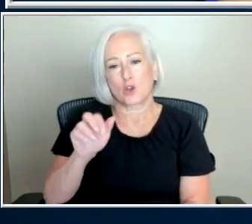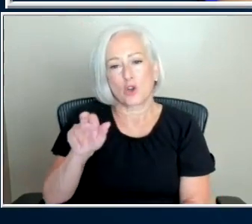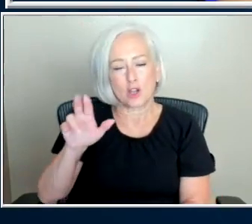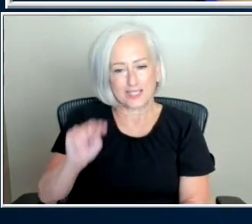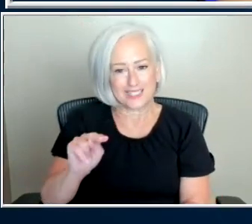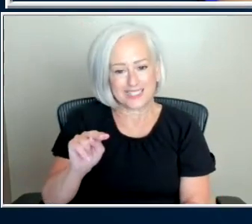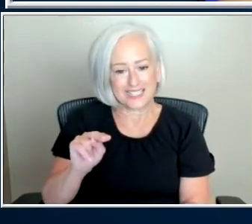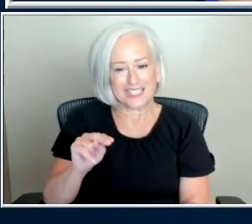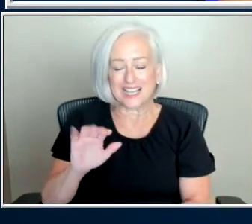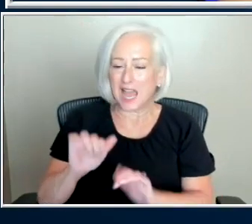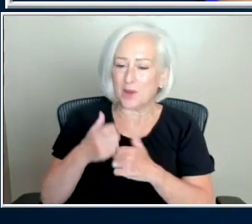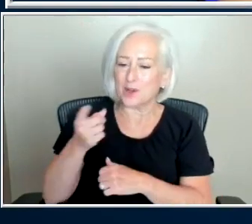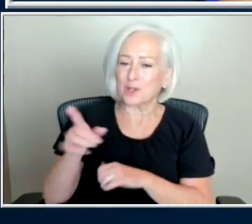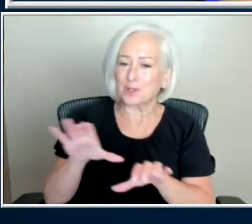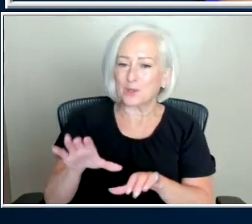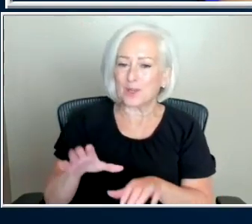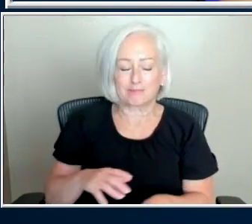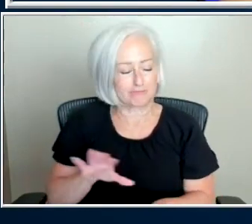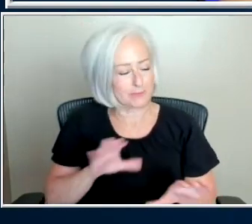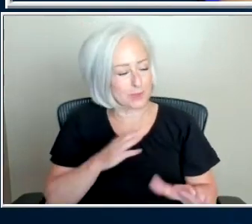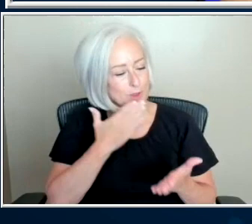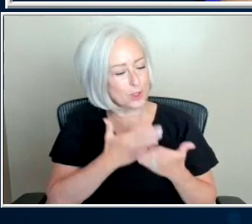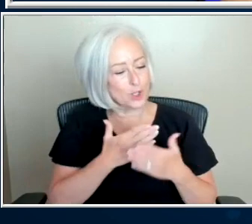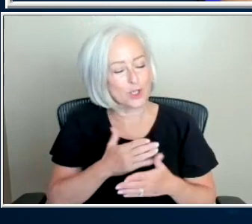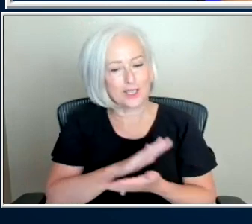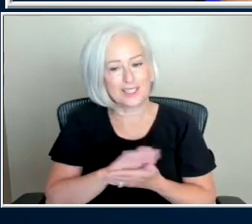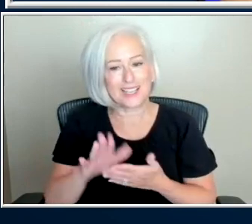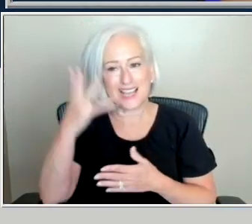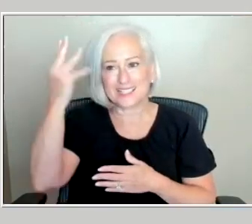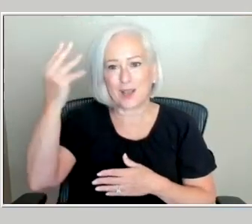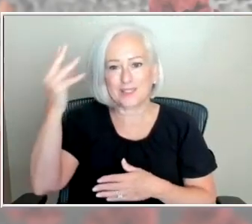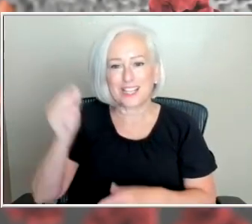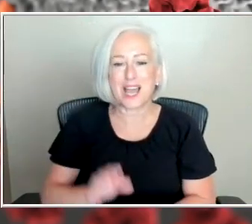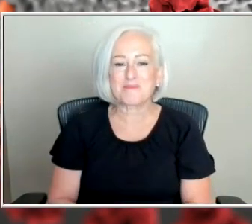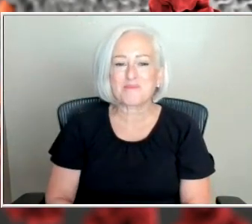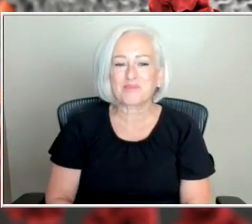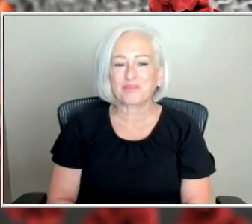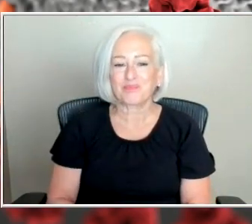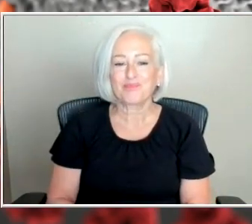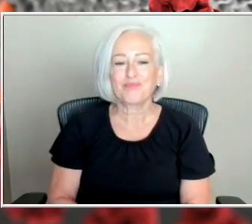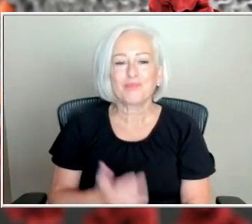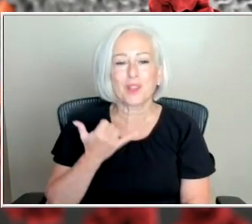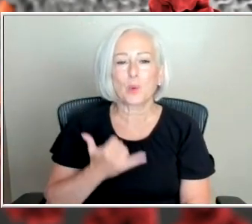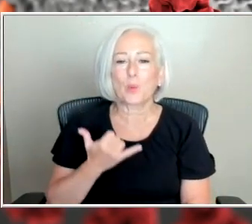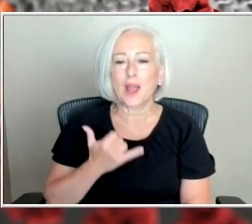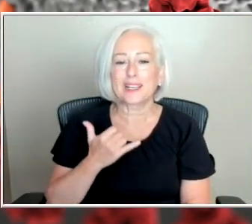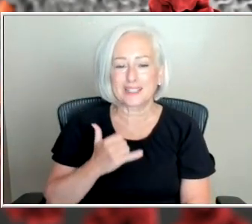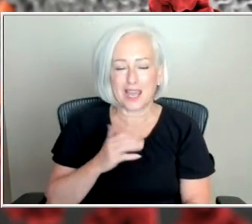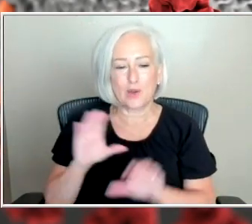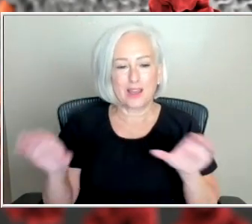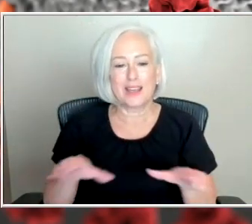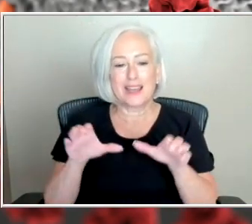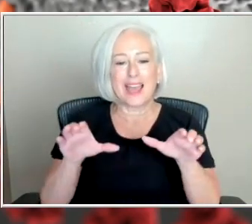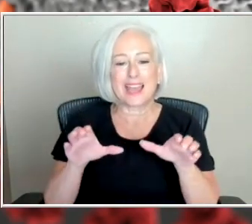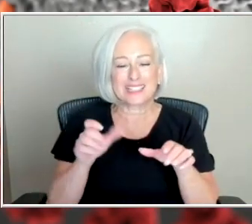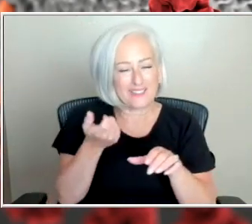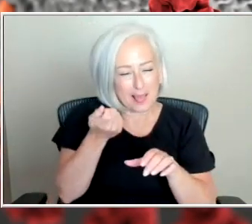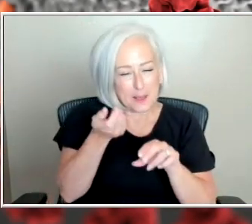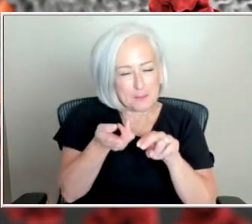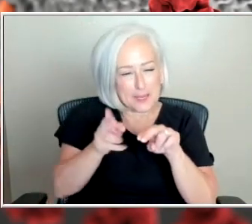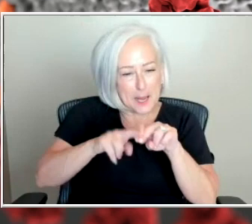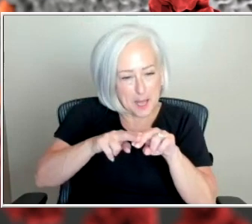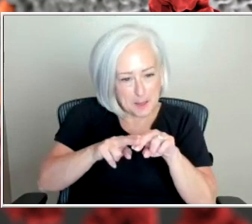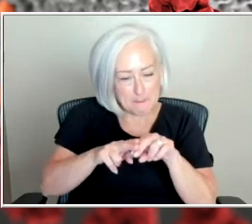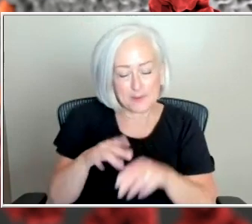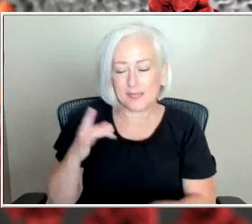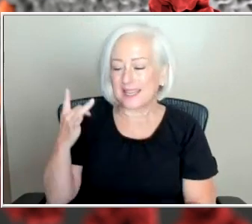How are you? Hi, doing good. Good. It's nice out. Right now, though, our active cases up a little bit. So